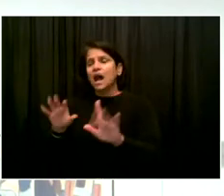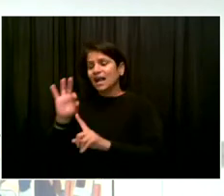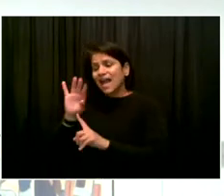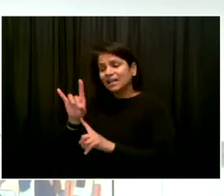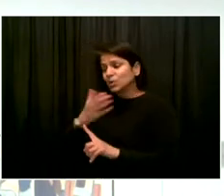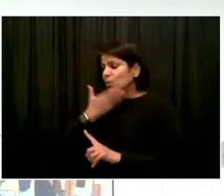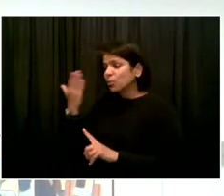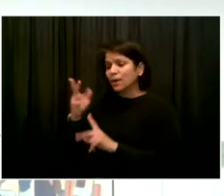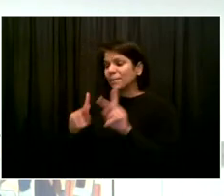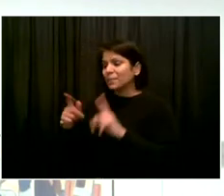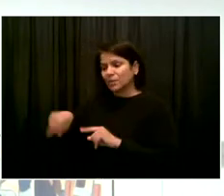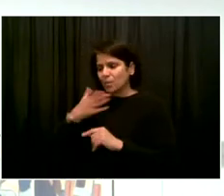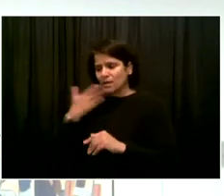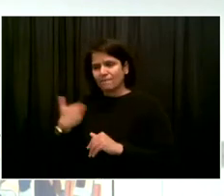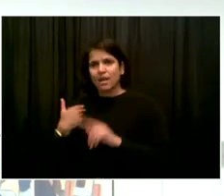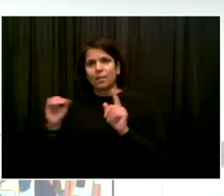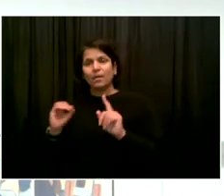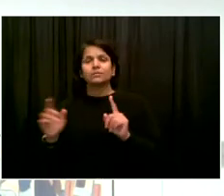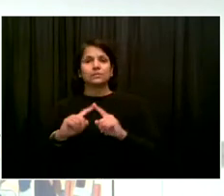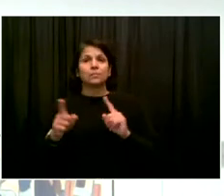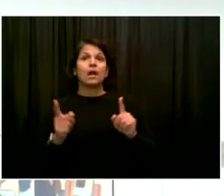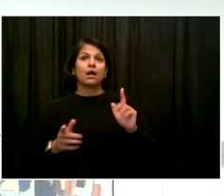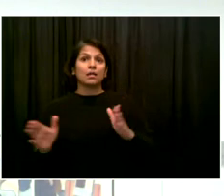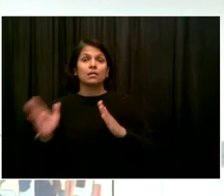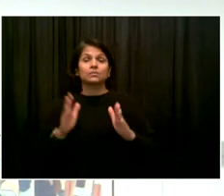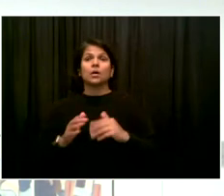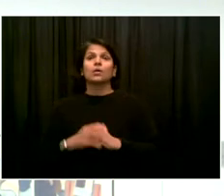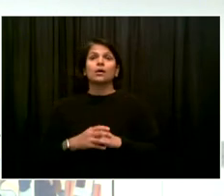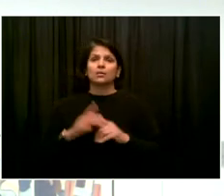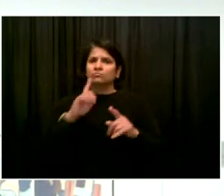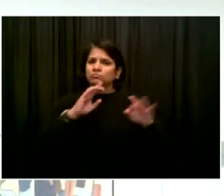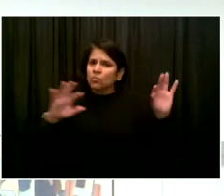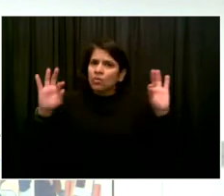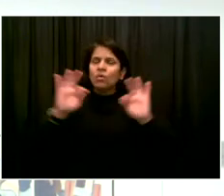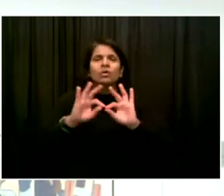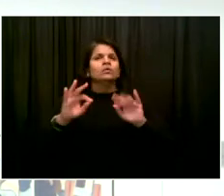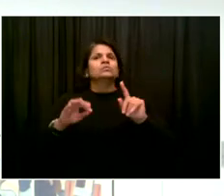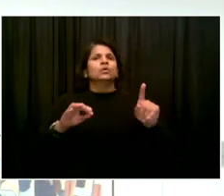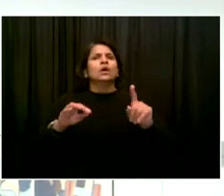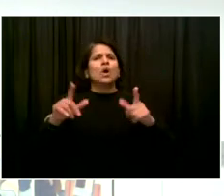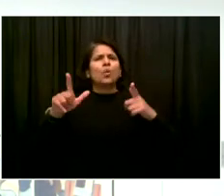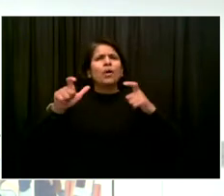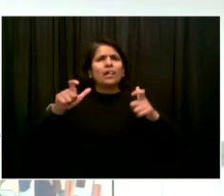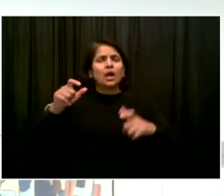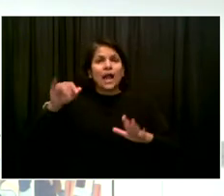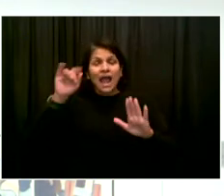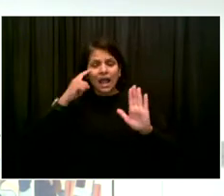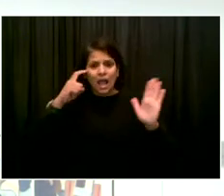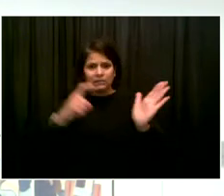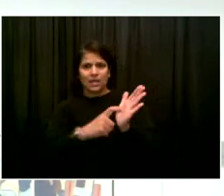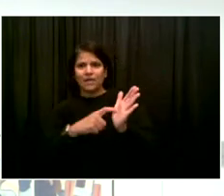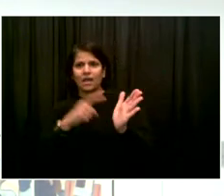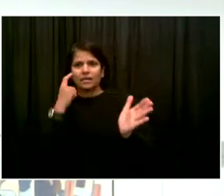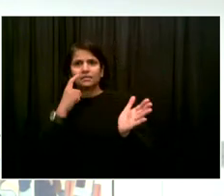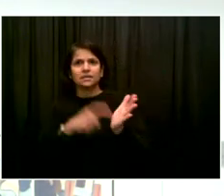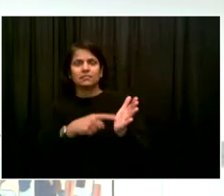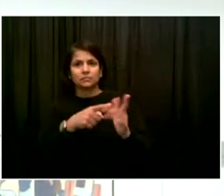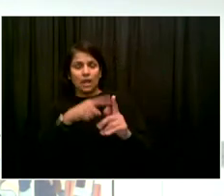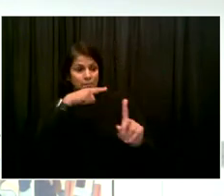more quickly identifying those cases, the 2%, and ensuring that they are isolating while keeping the